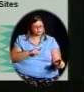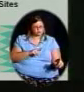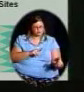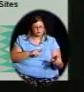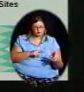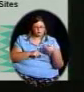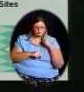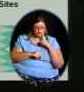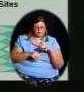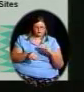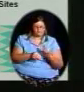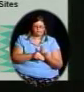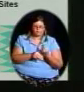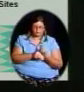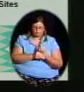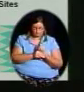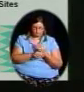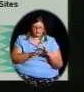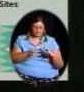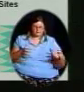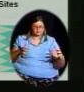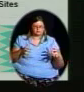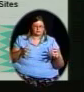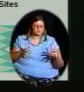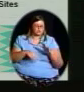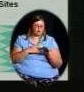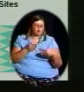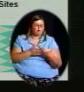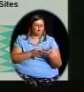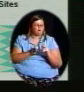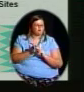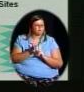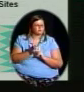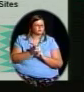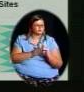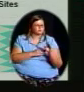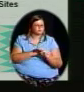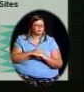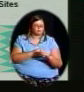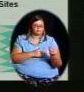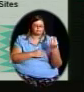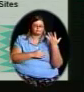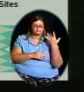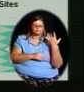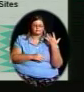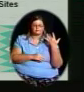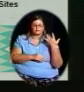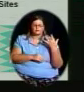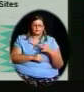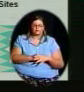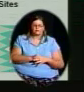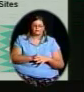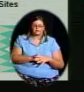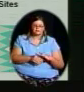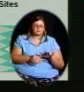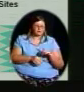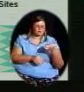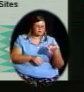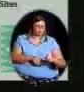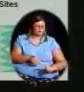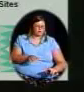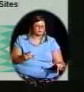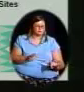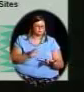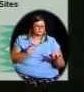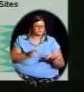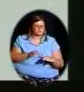pilot for 6, 7, and 8, and all those programs that you see listed there as a sampling. So that's another thing that had to be done in order for us to